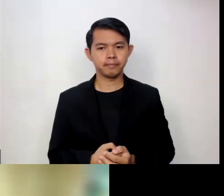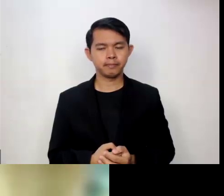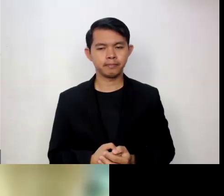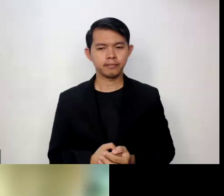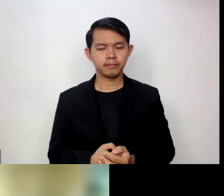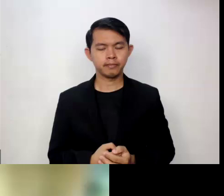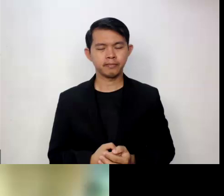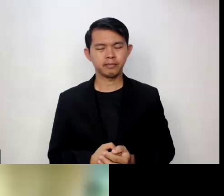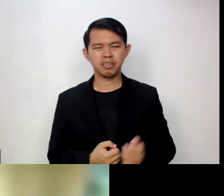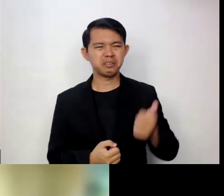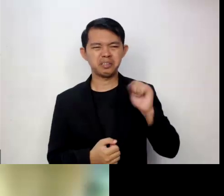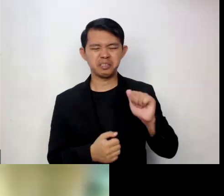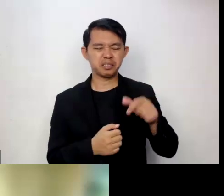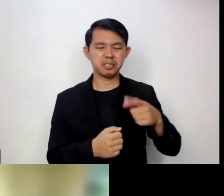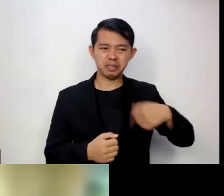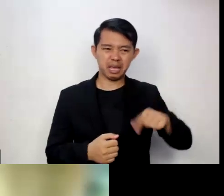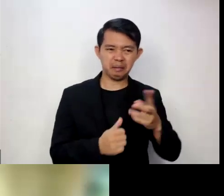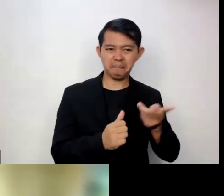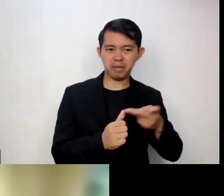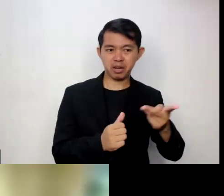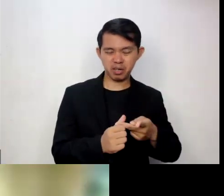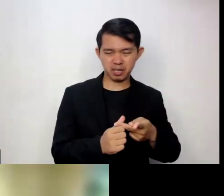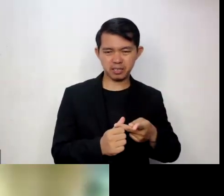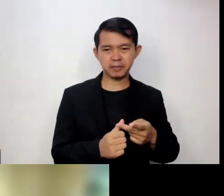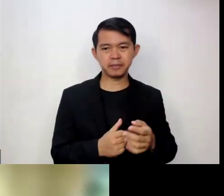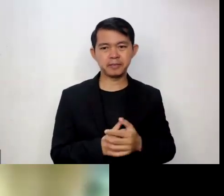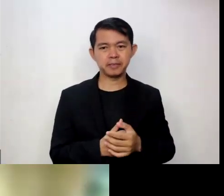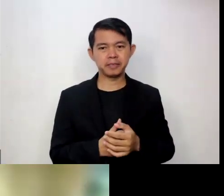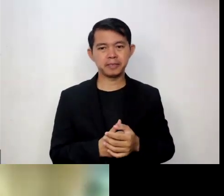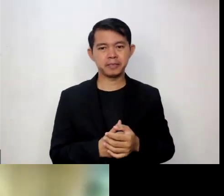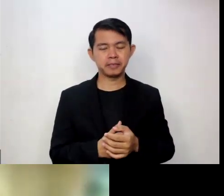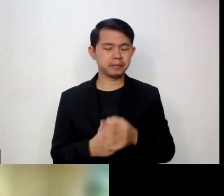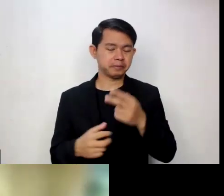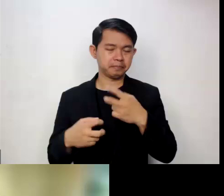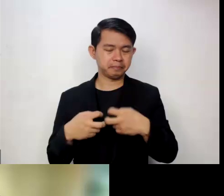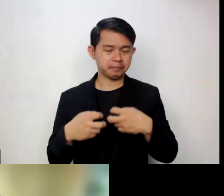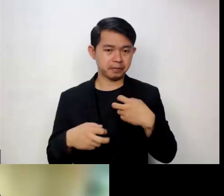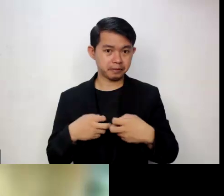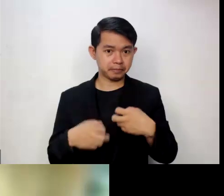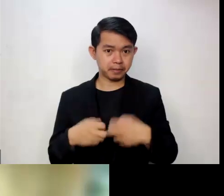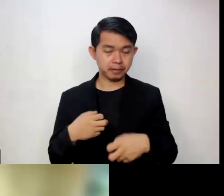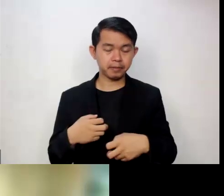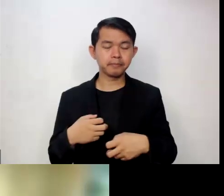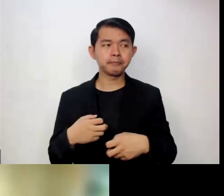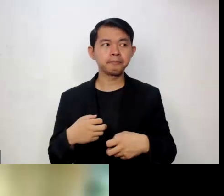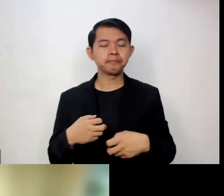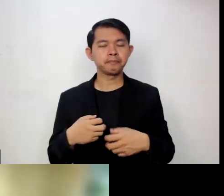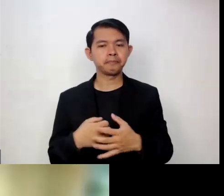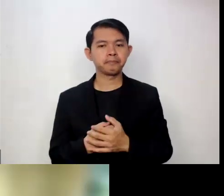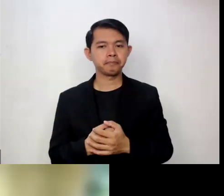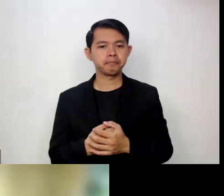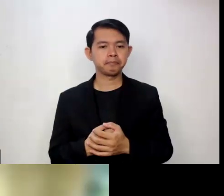maging priority yung problems na sa tingin ng Global North ay dapat